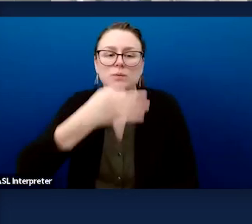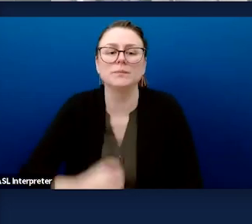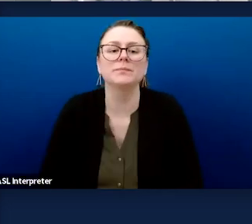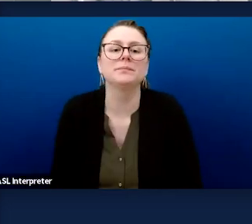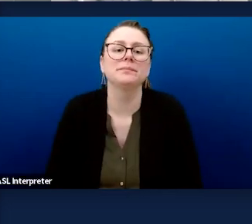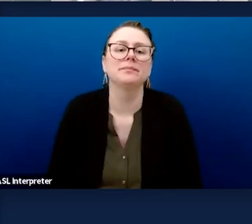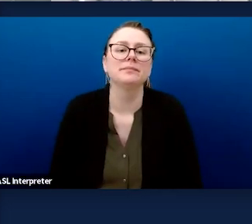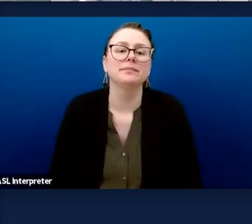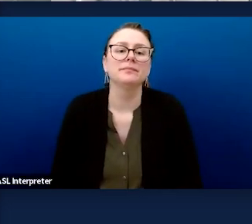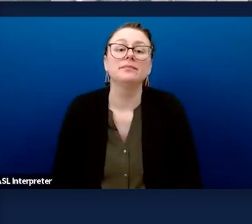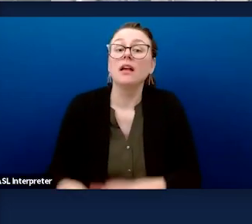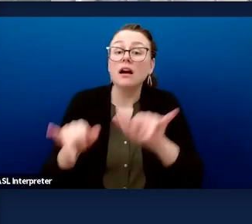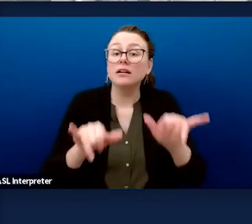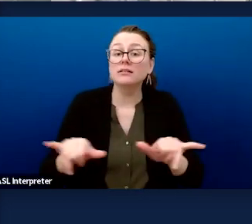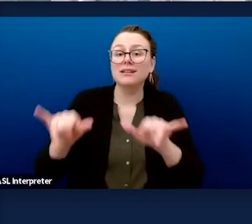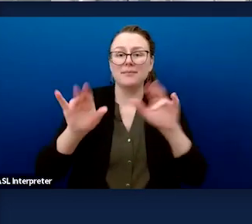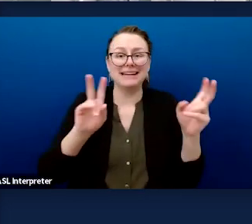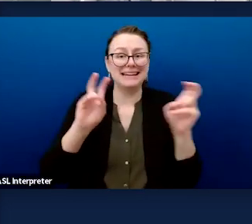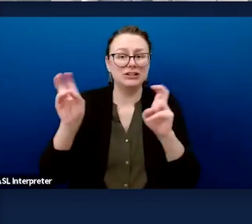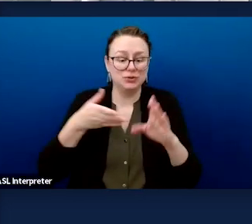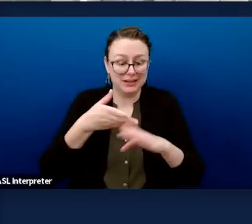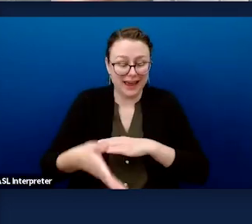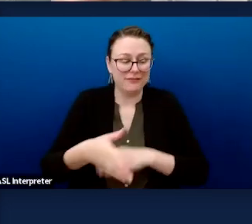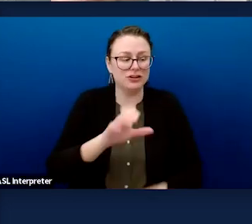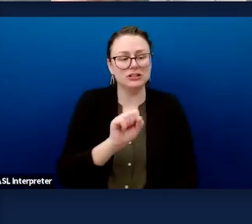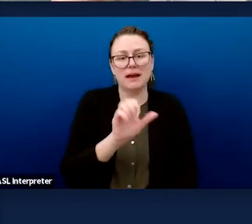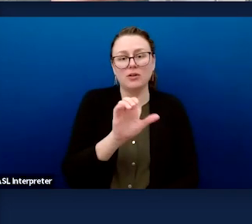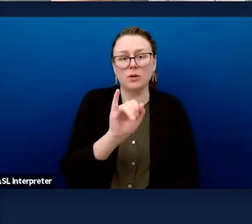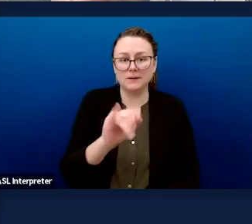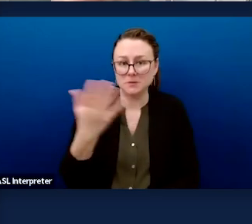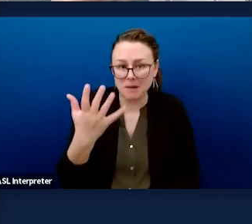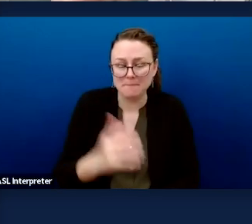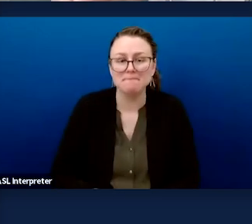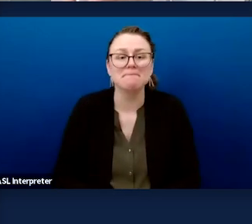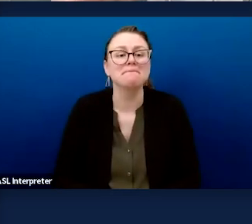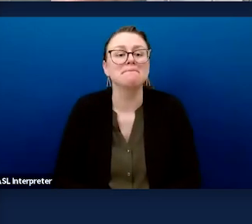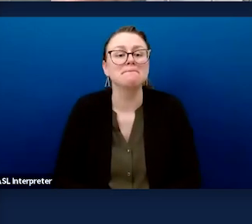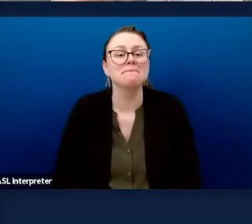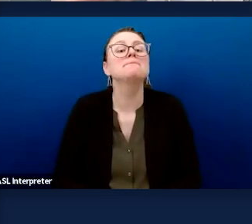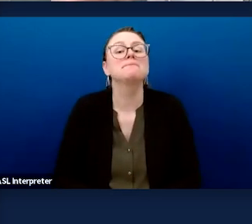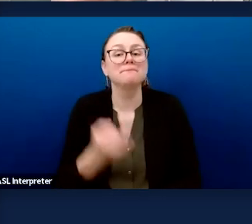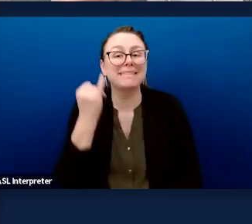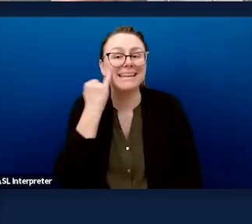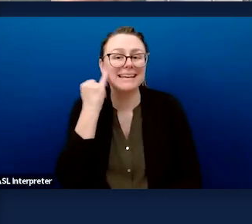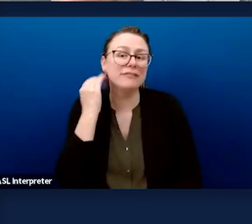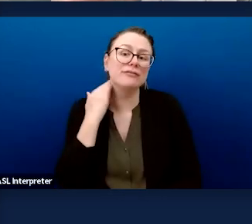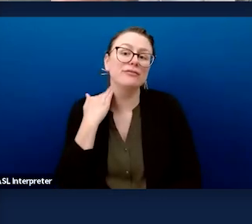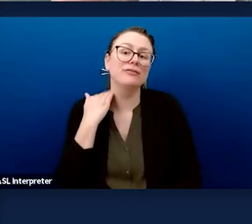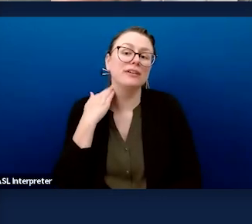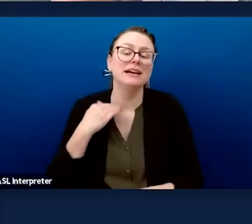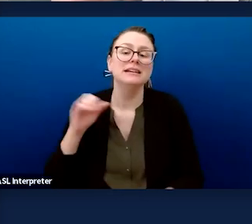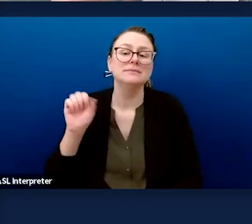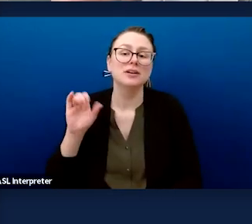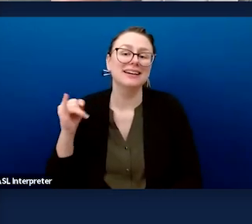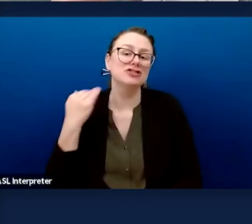some common issues that happen after spinal cord injury. For cervical spinal cord injury or a neck injury,